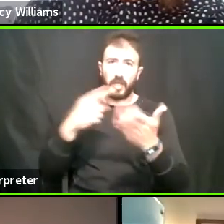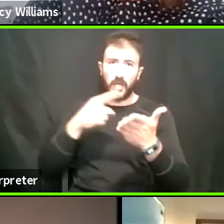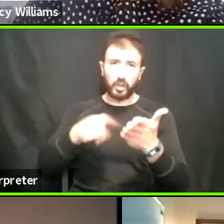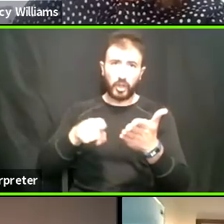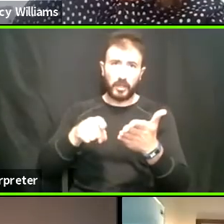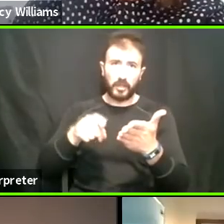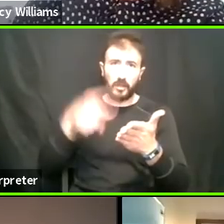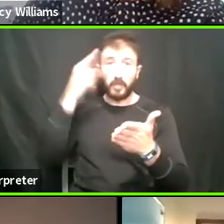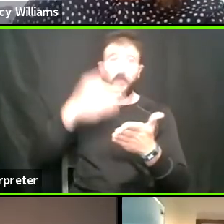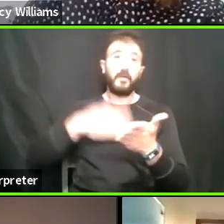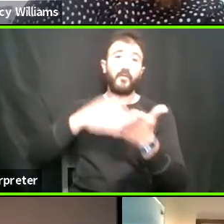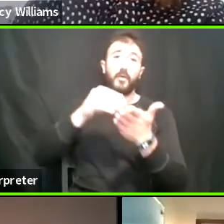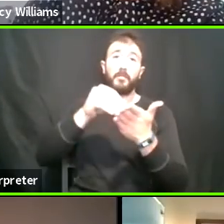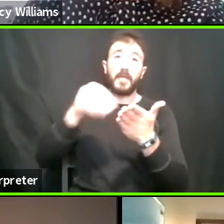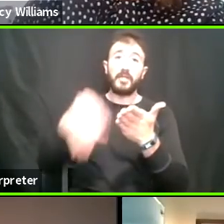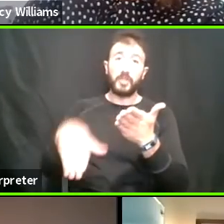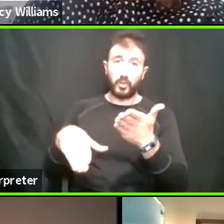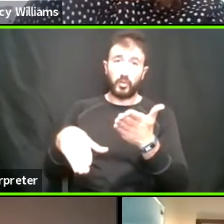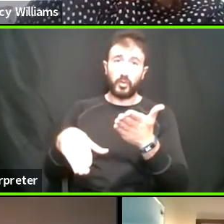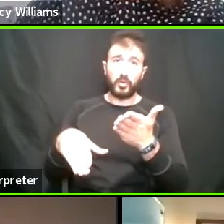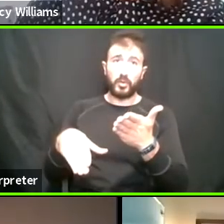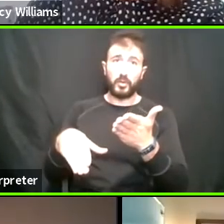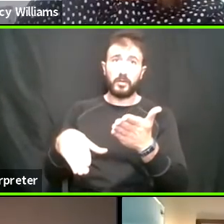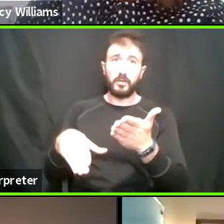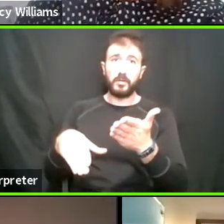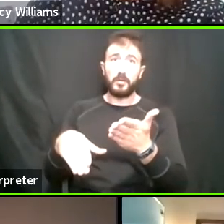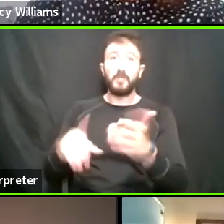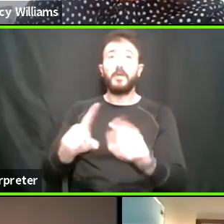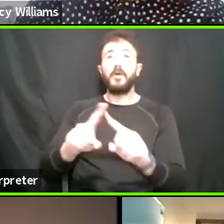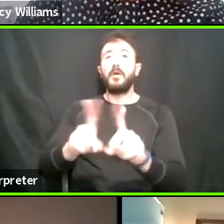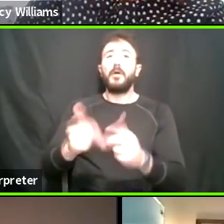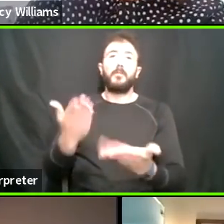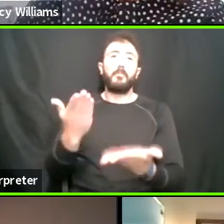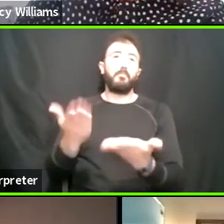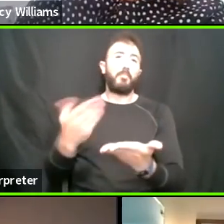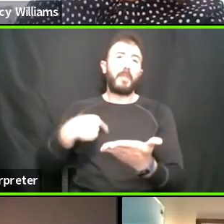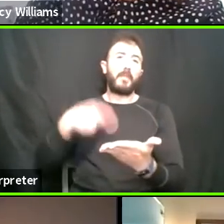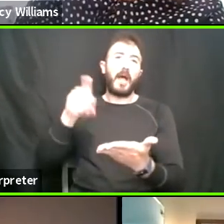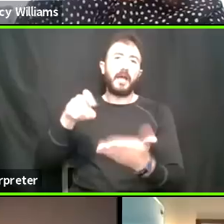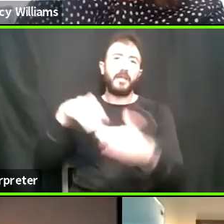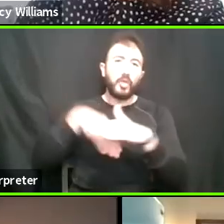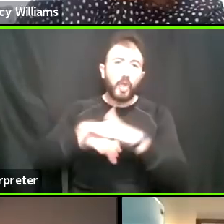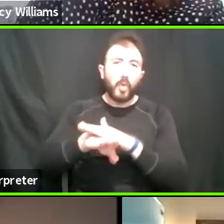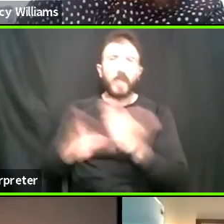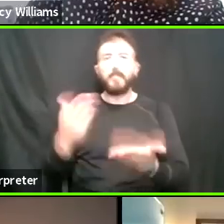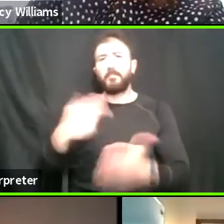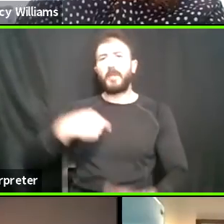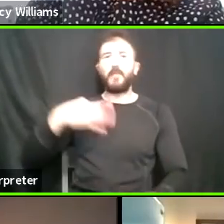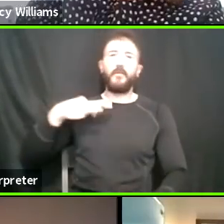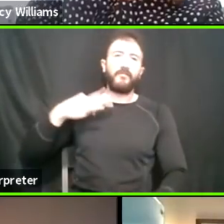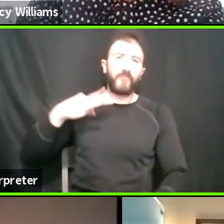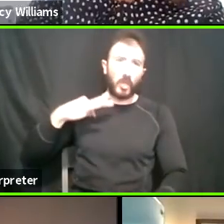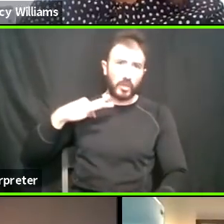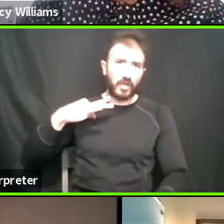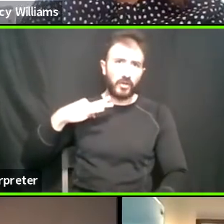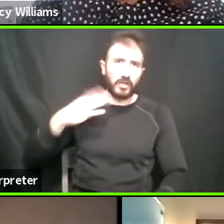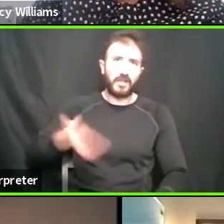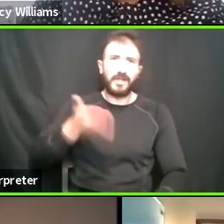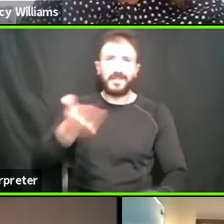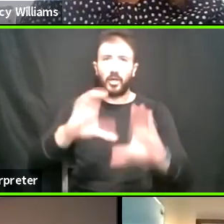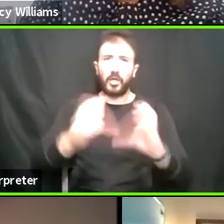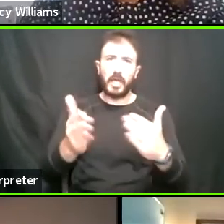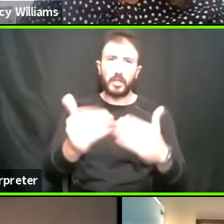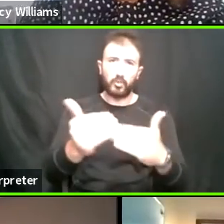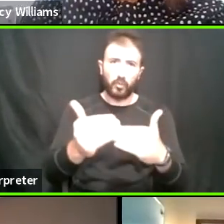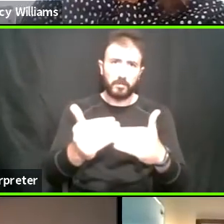my student who's at school, but I need to come in and I'm going to volunteer, let's say, in the classroom, and there is